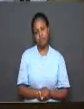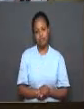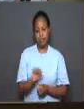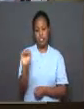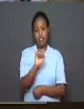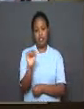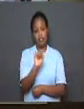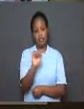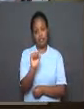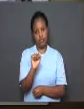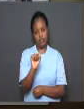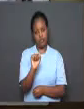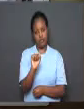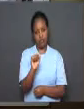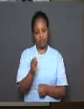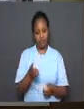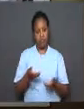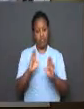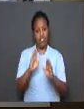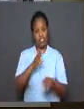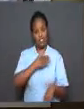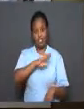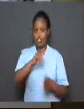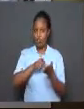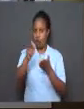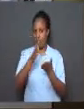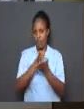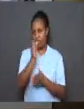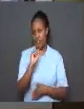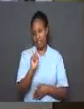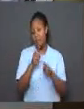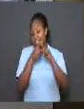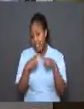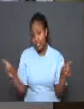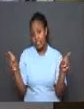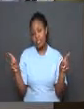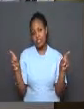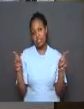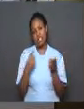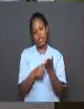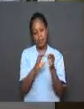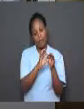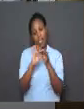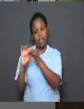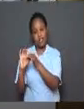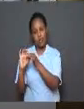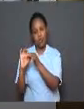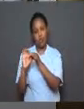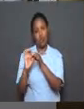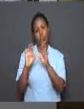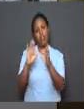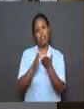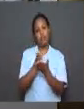Learning to drive is not specifically a democratic right, but it is related to